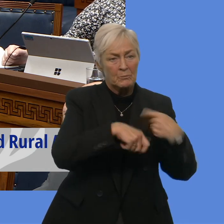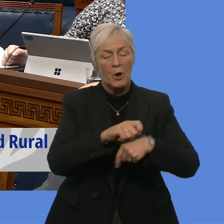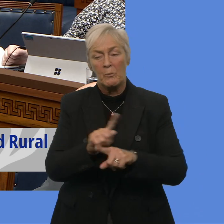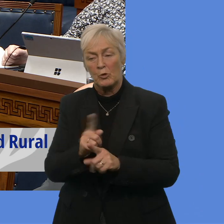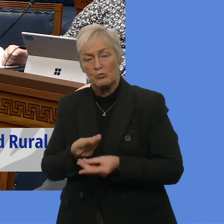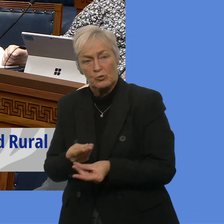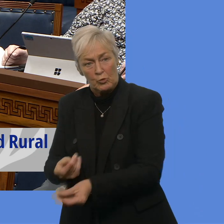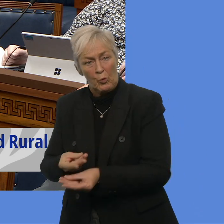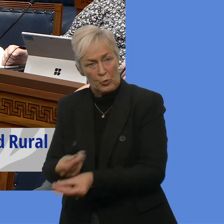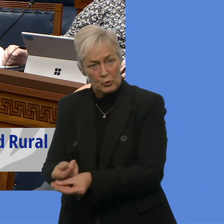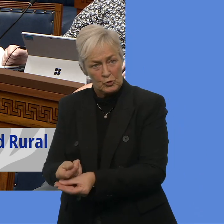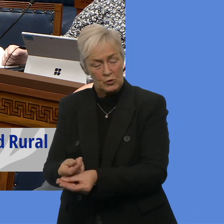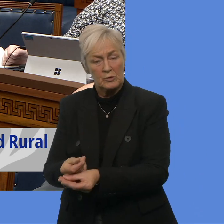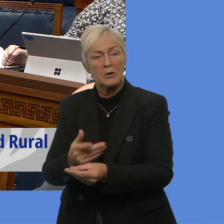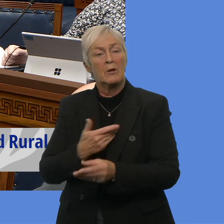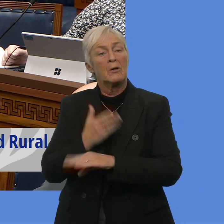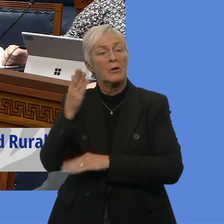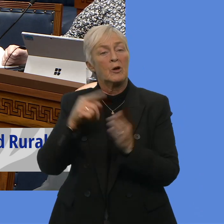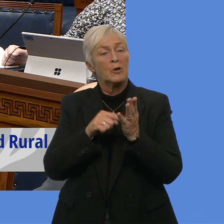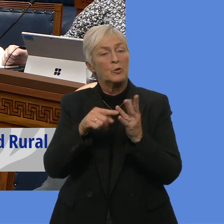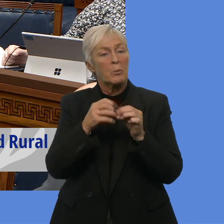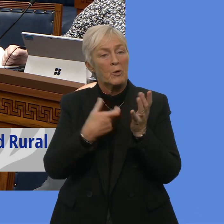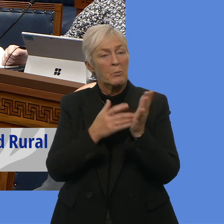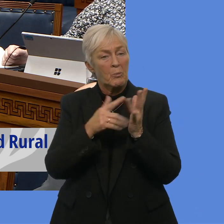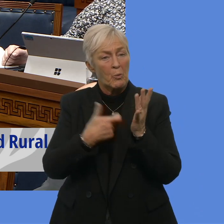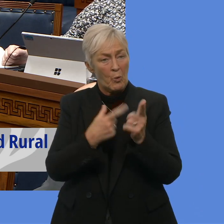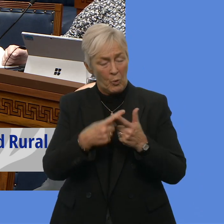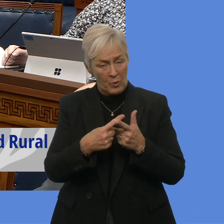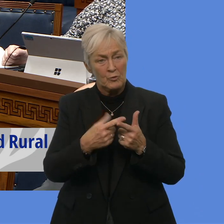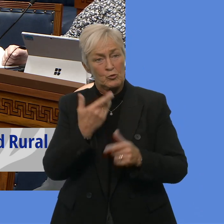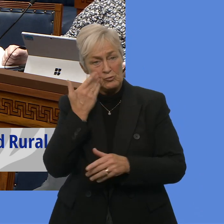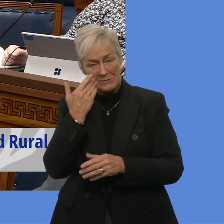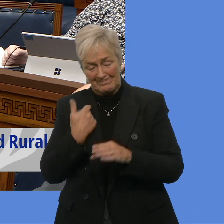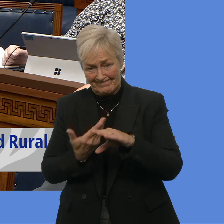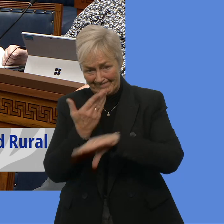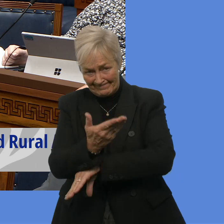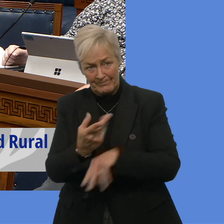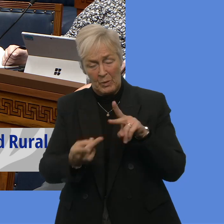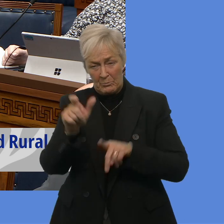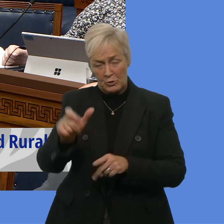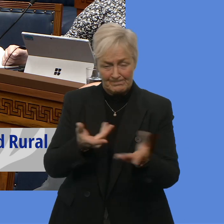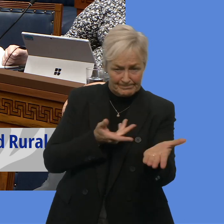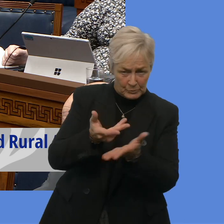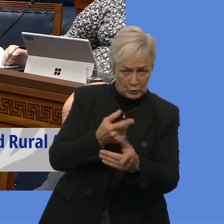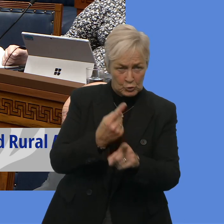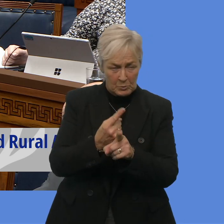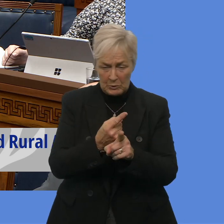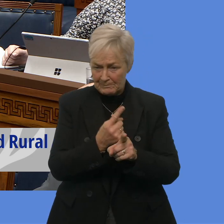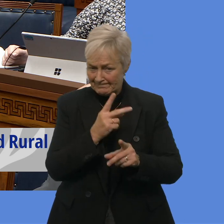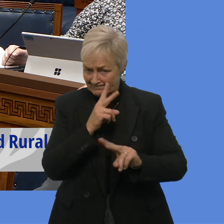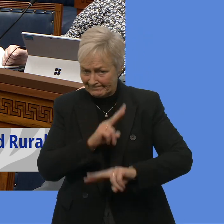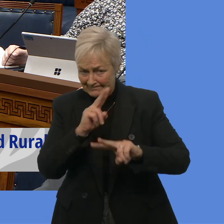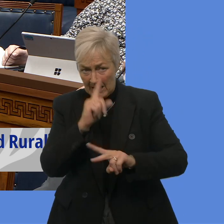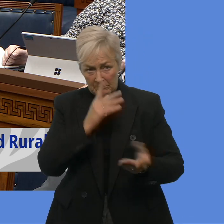suppliers. It was up in Tobermore most recently, and it was also around in O'Donnell with Blacks and Houston around that. And this is about moving a situation where we can